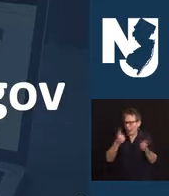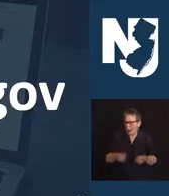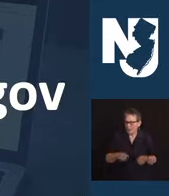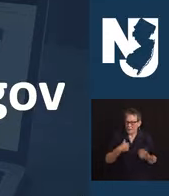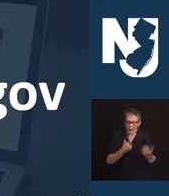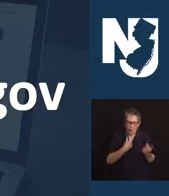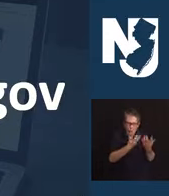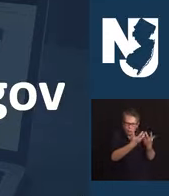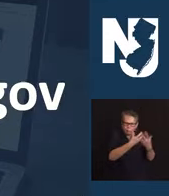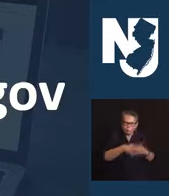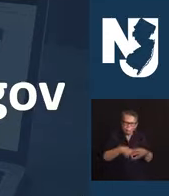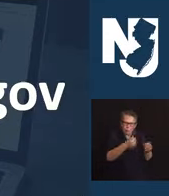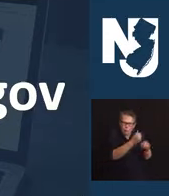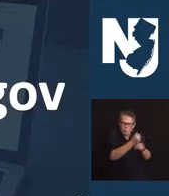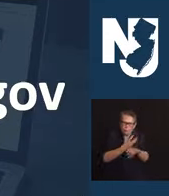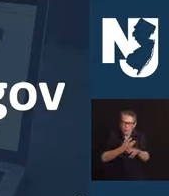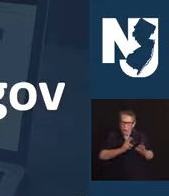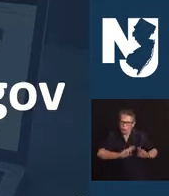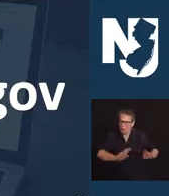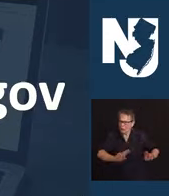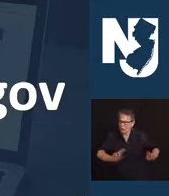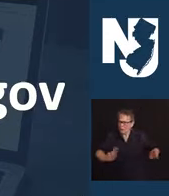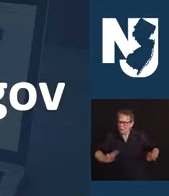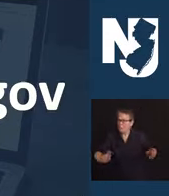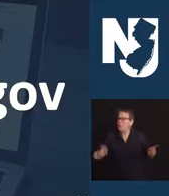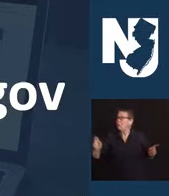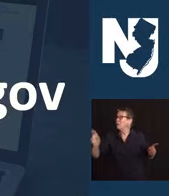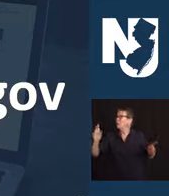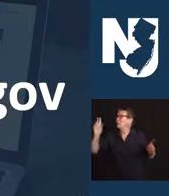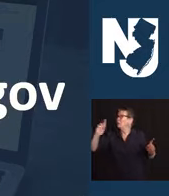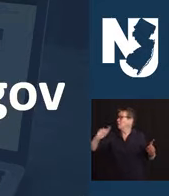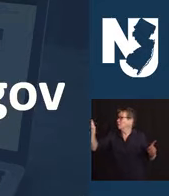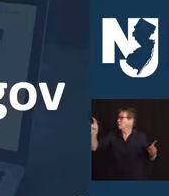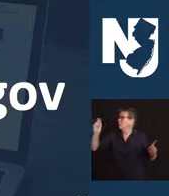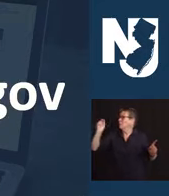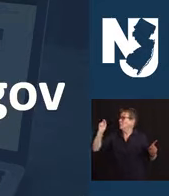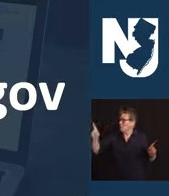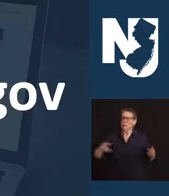can get this latest expansion underway with minimal lead time.